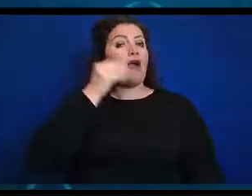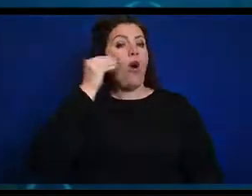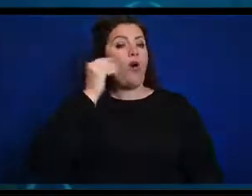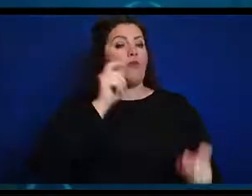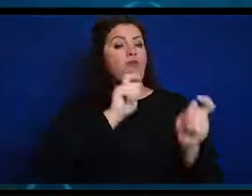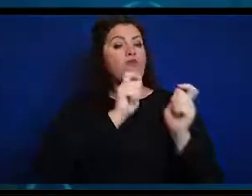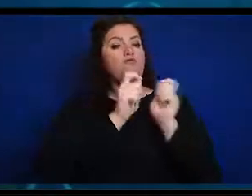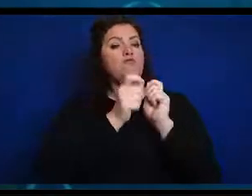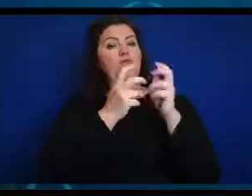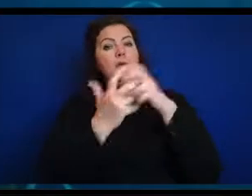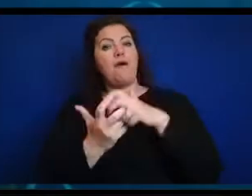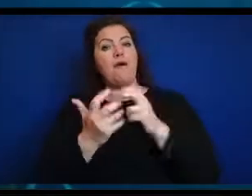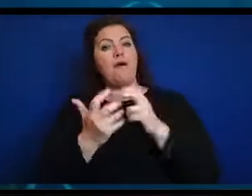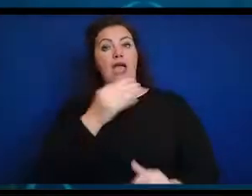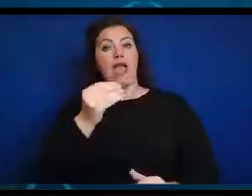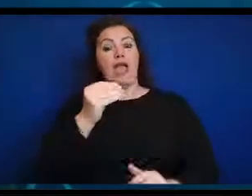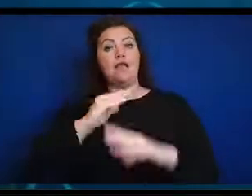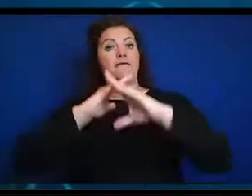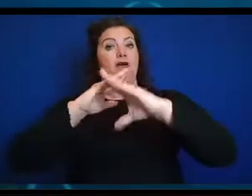falls prevention go together.